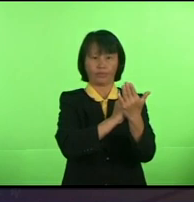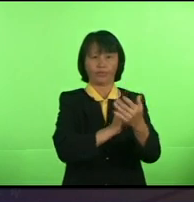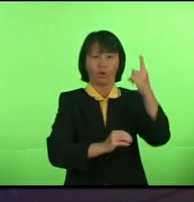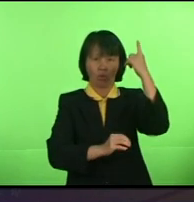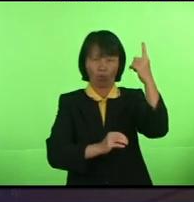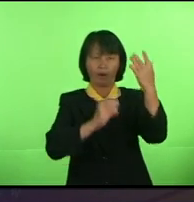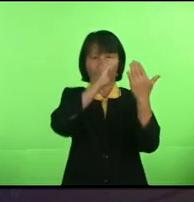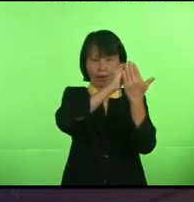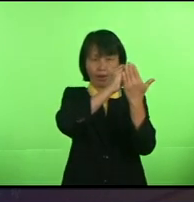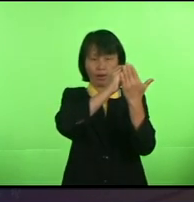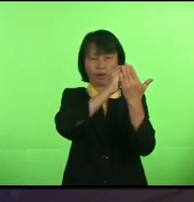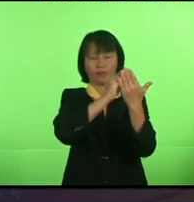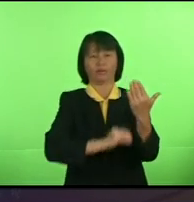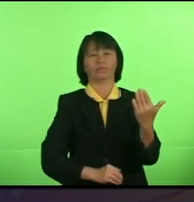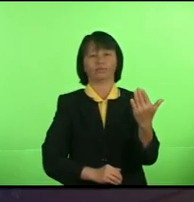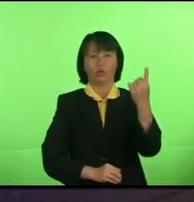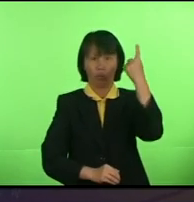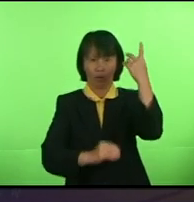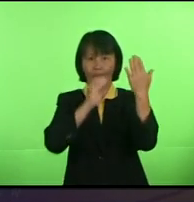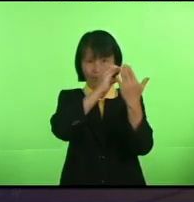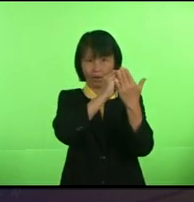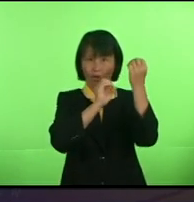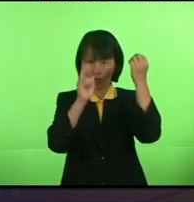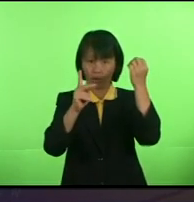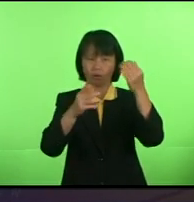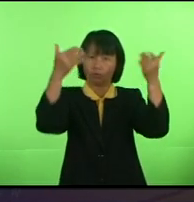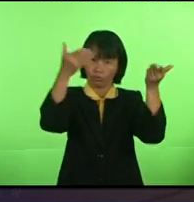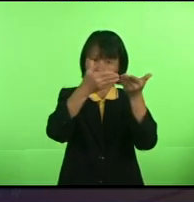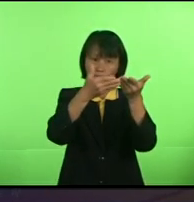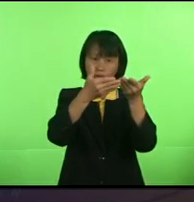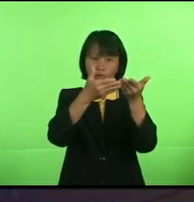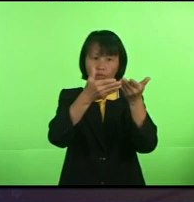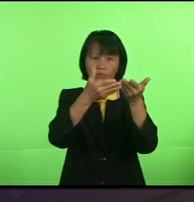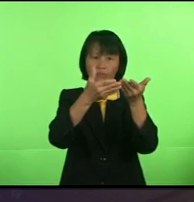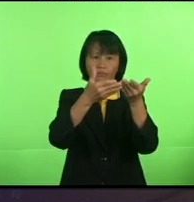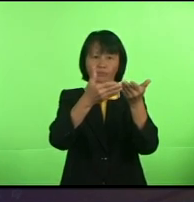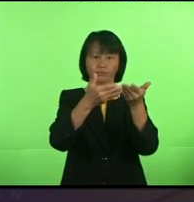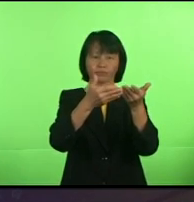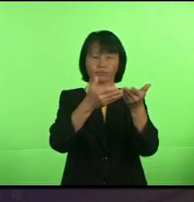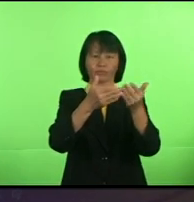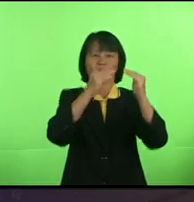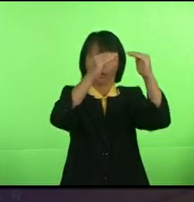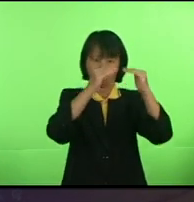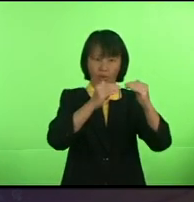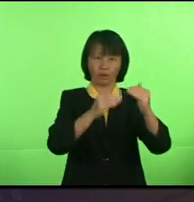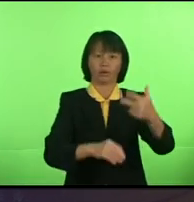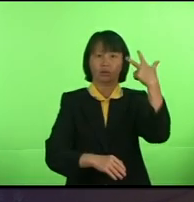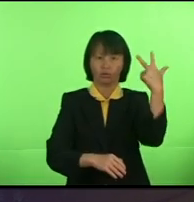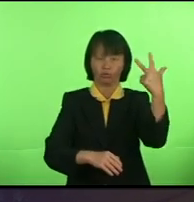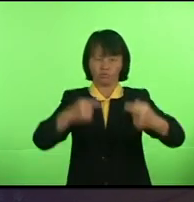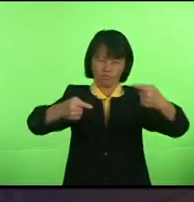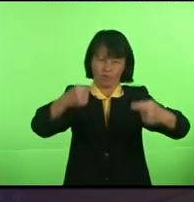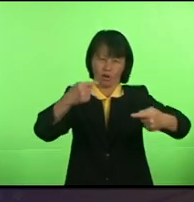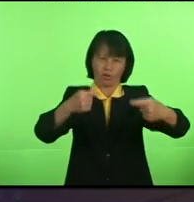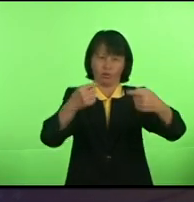1 paragraph, okay, introduction, and then 3 arguments